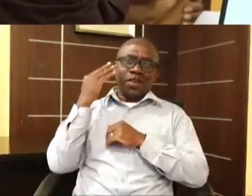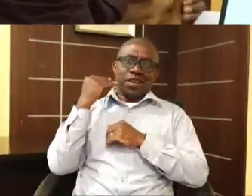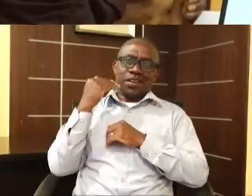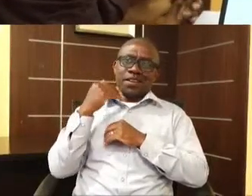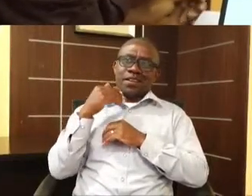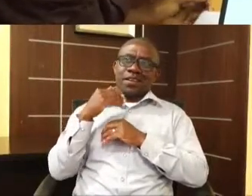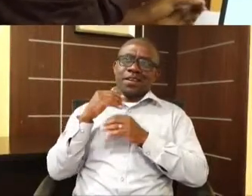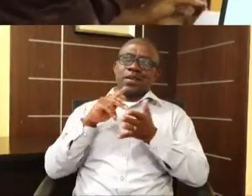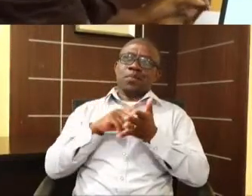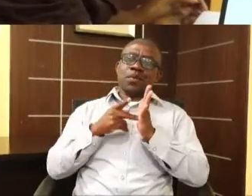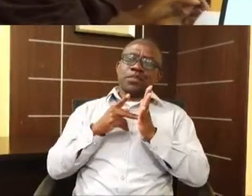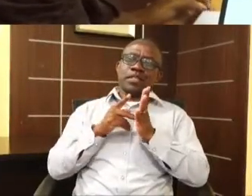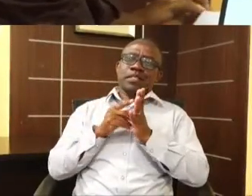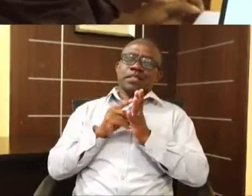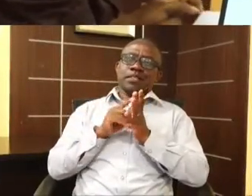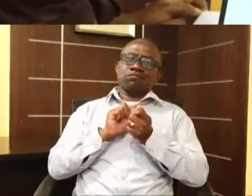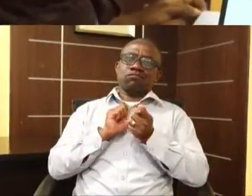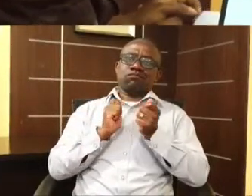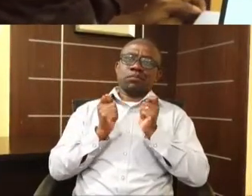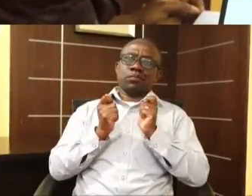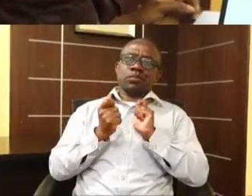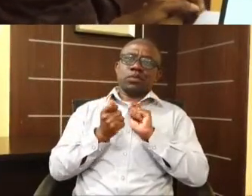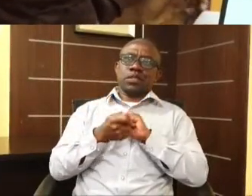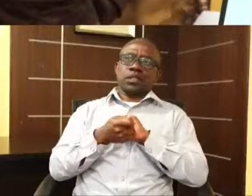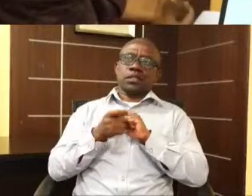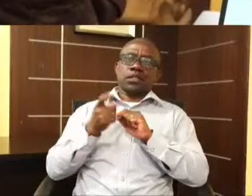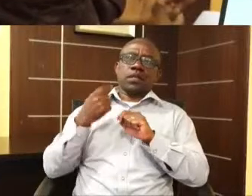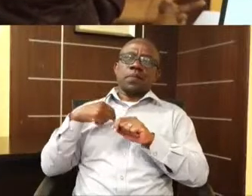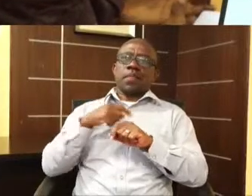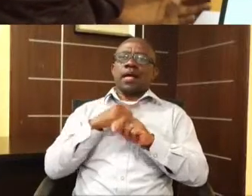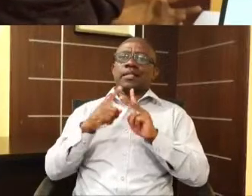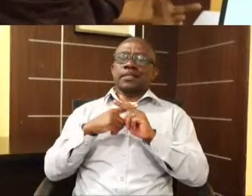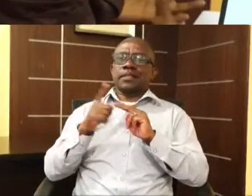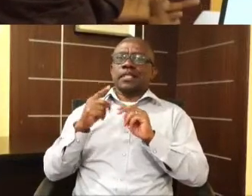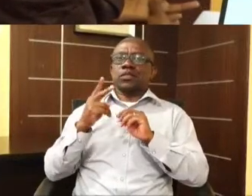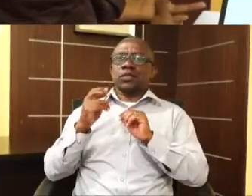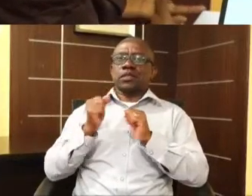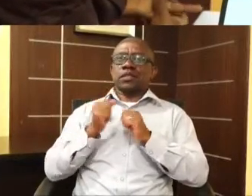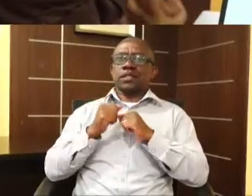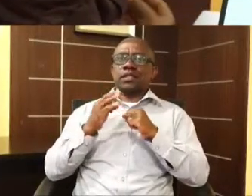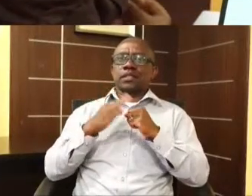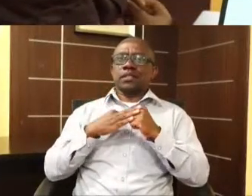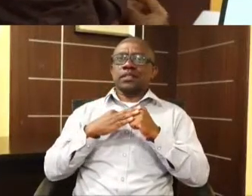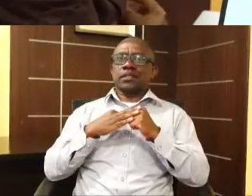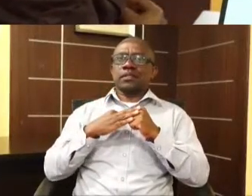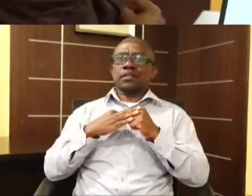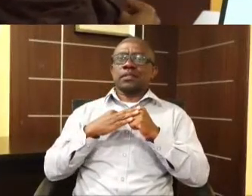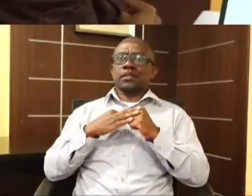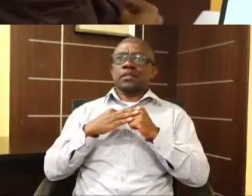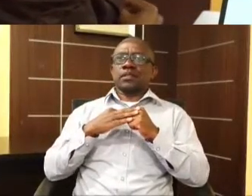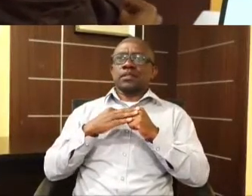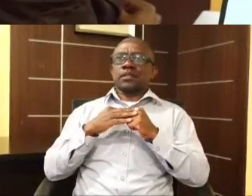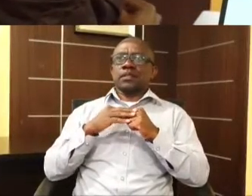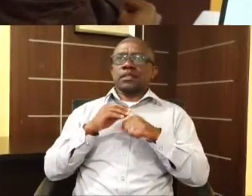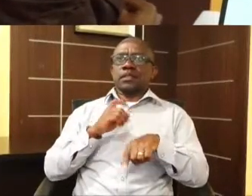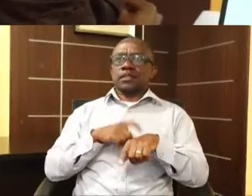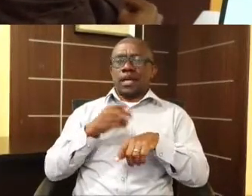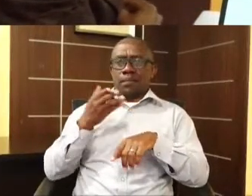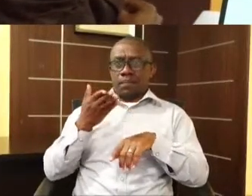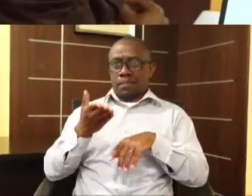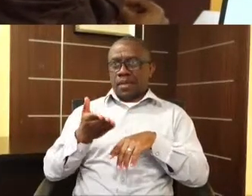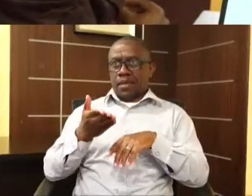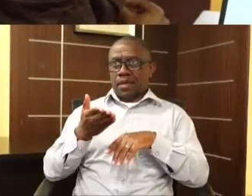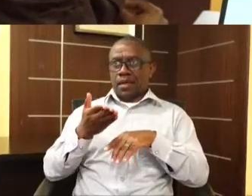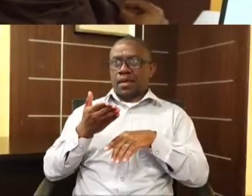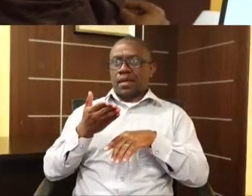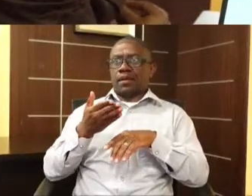my presentation, we started in 2018. By then, the challenge was unmet